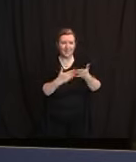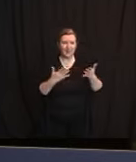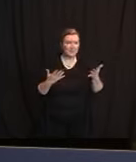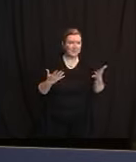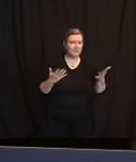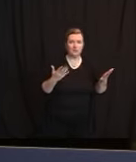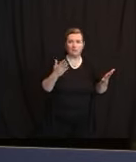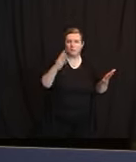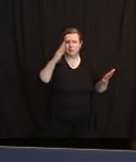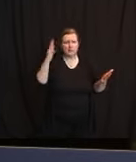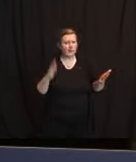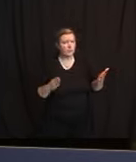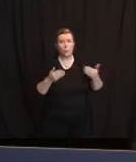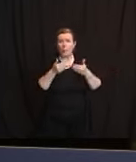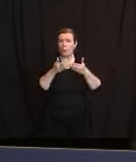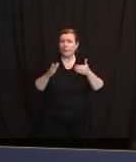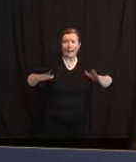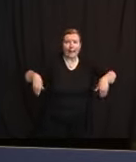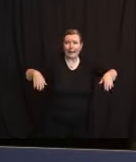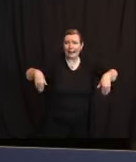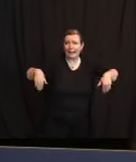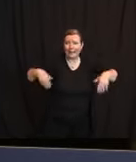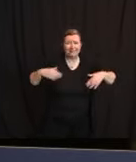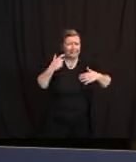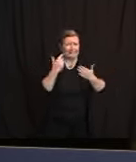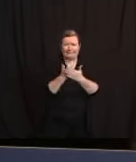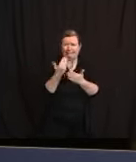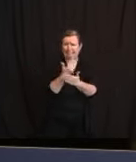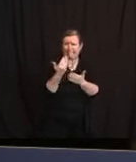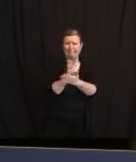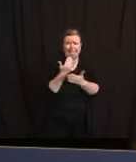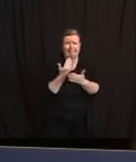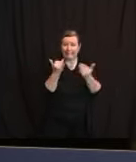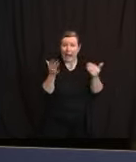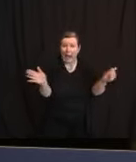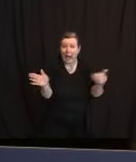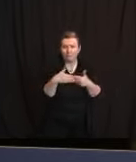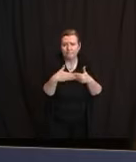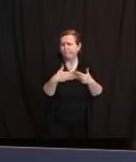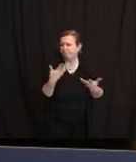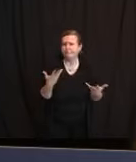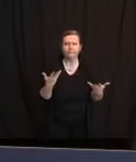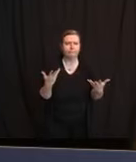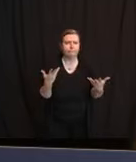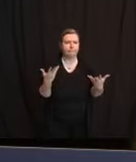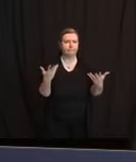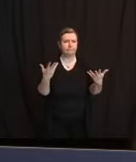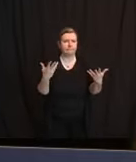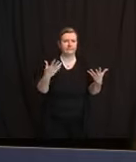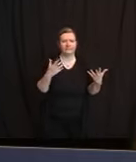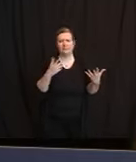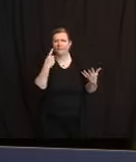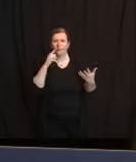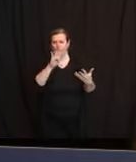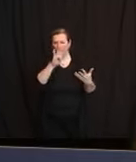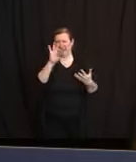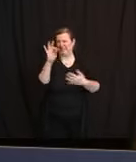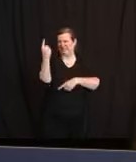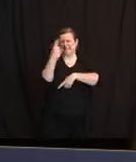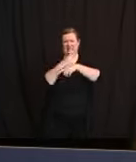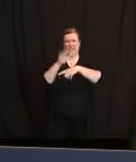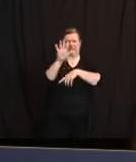to be open when we had to close down. And they have been closed down for 59, 60 days. This